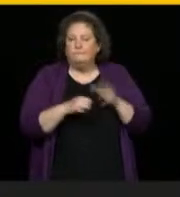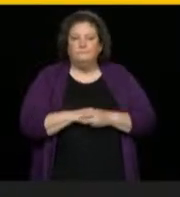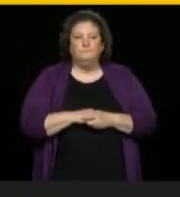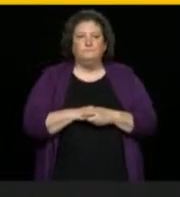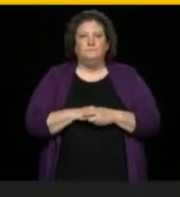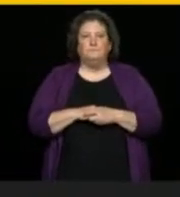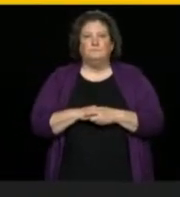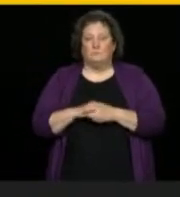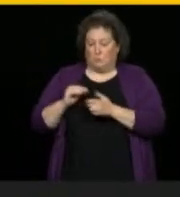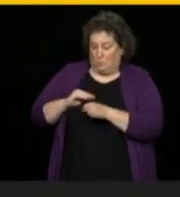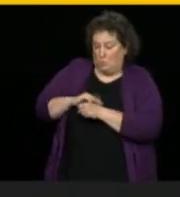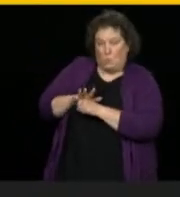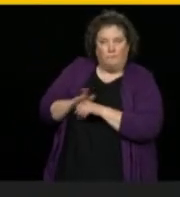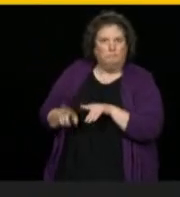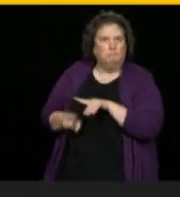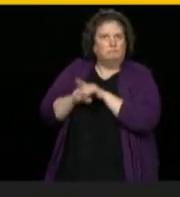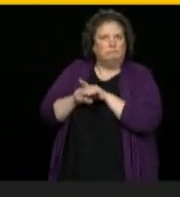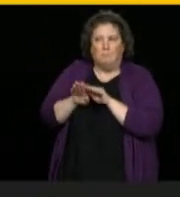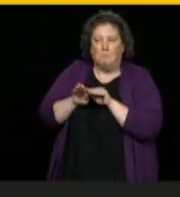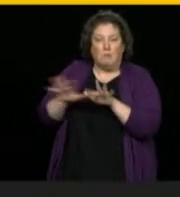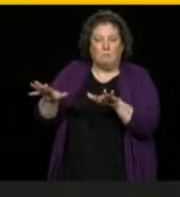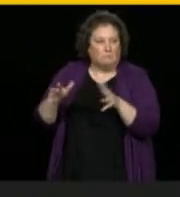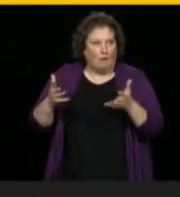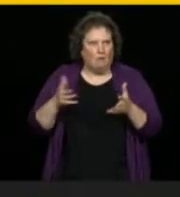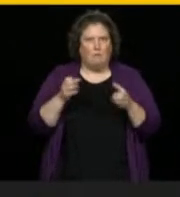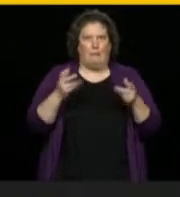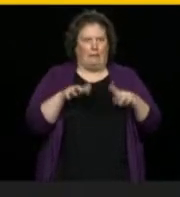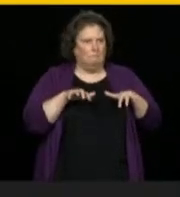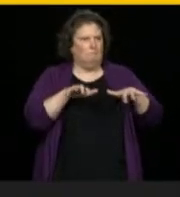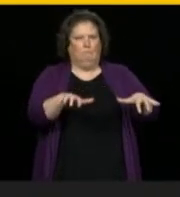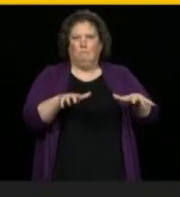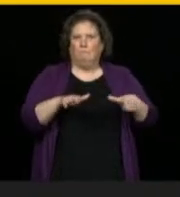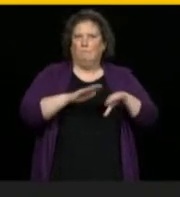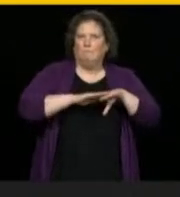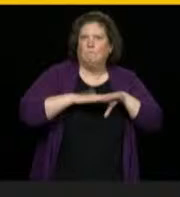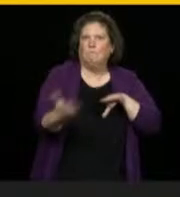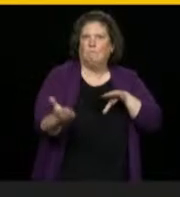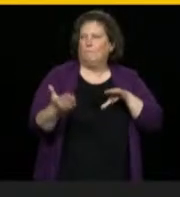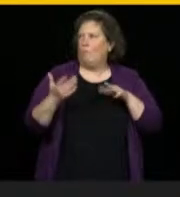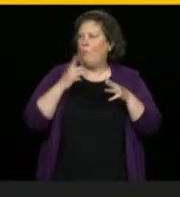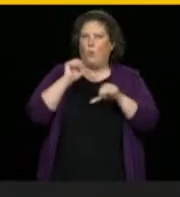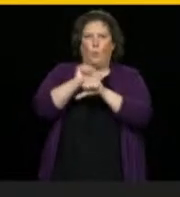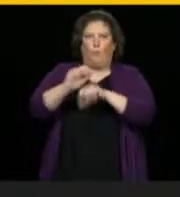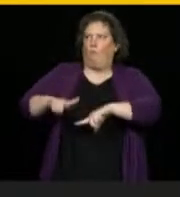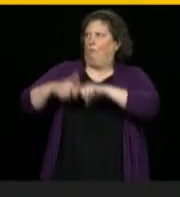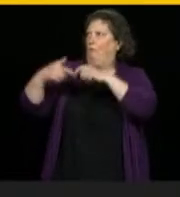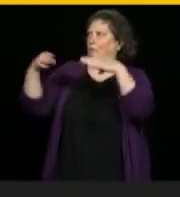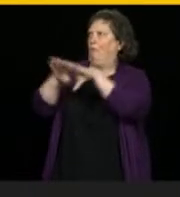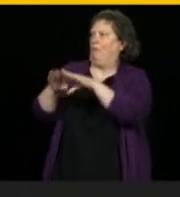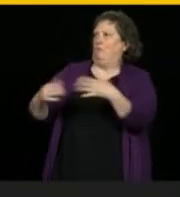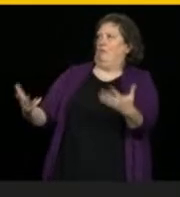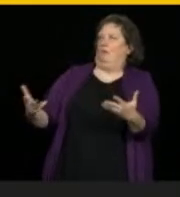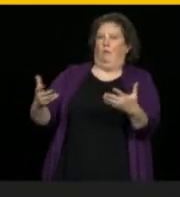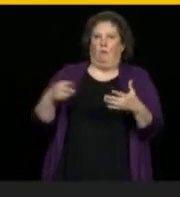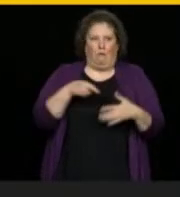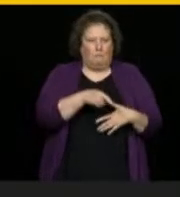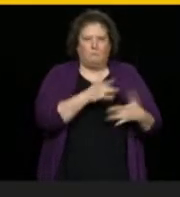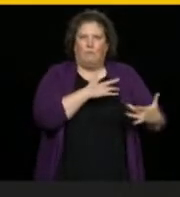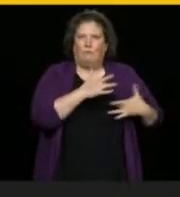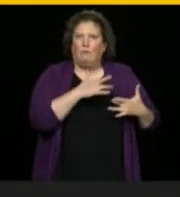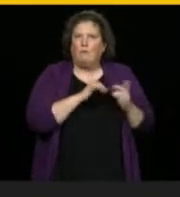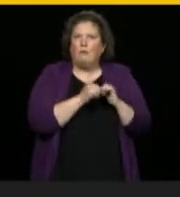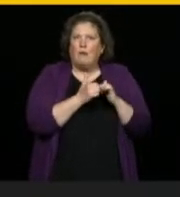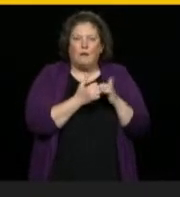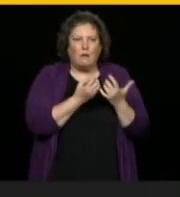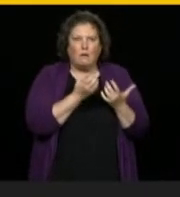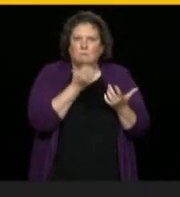people lost their jobs overnight. They didn't know how they were going to feed their families or pay their bills. Faced with this